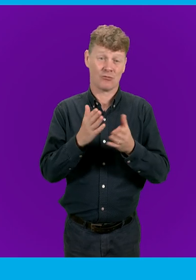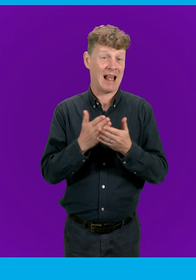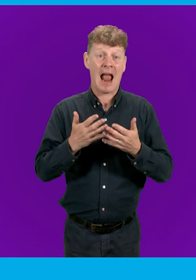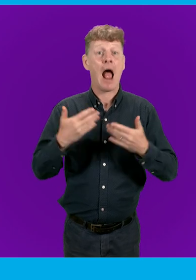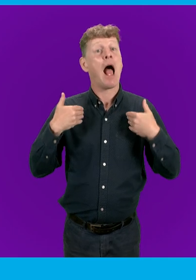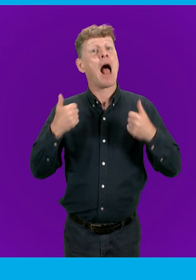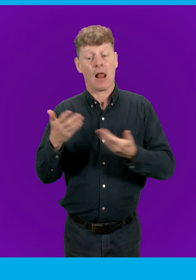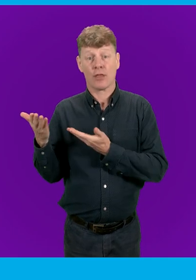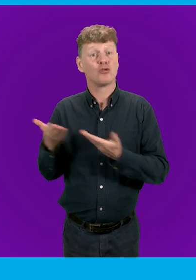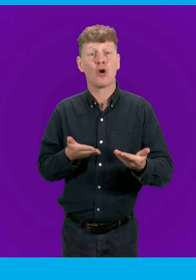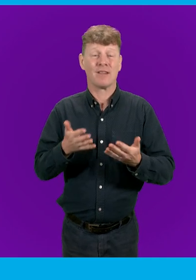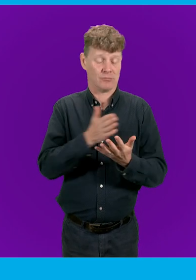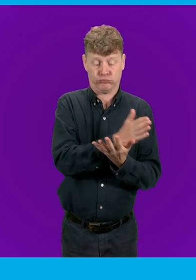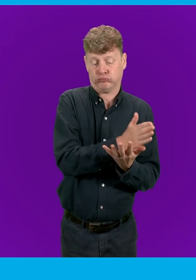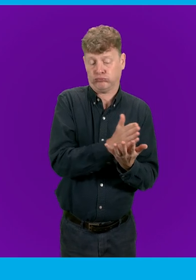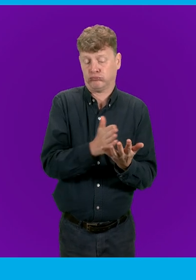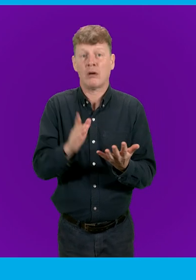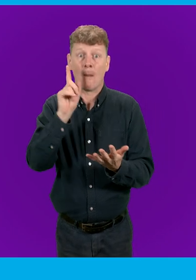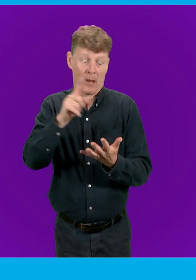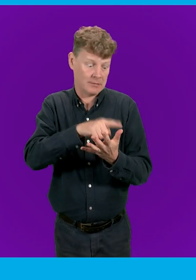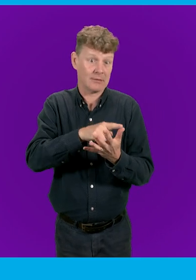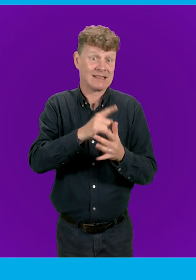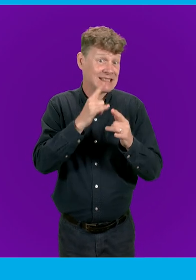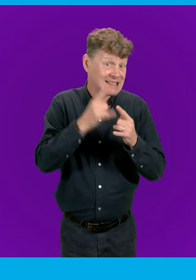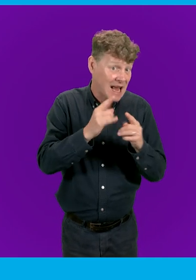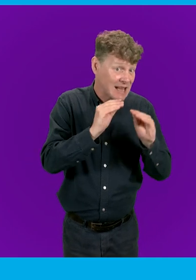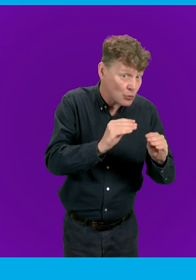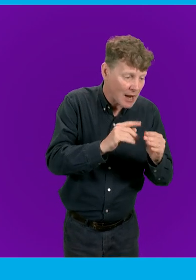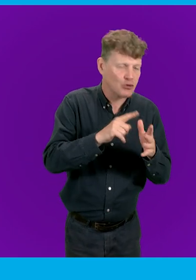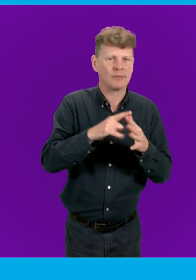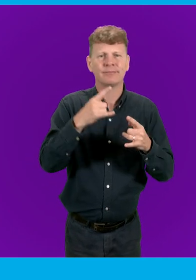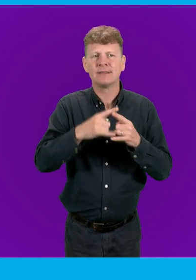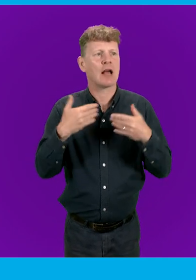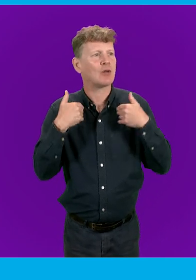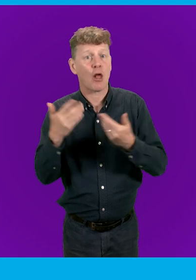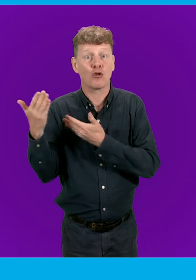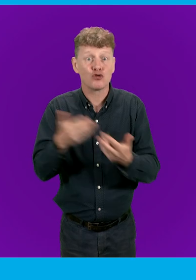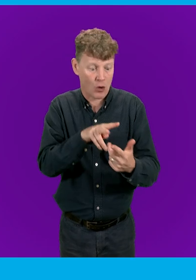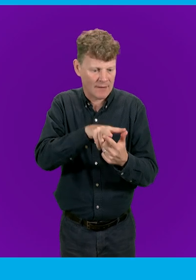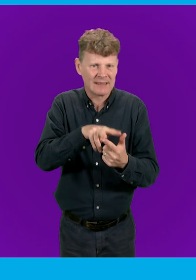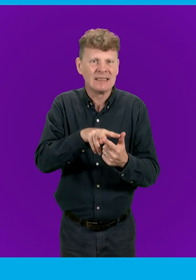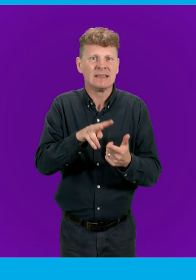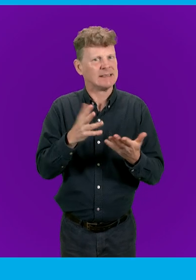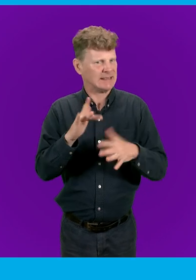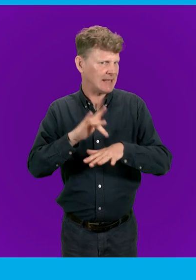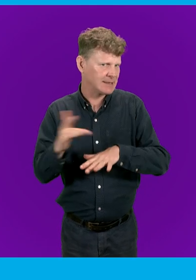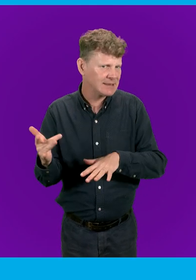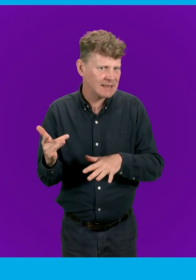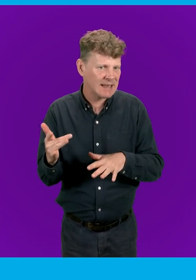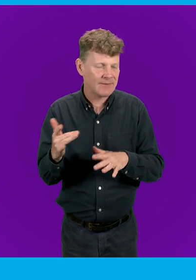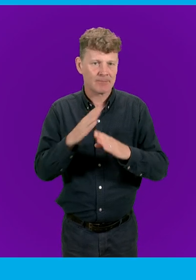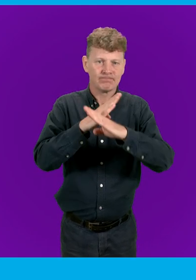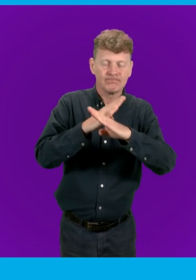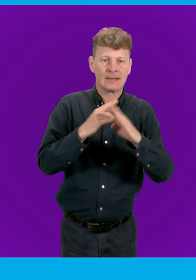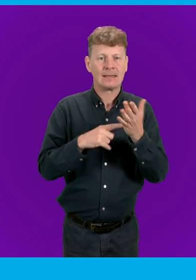health services, but particularly things like sex education, sexual health services, because it can be quite sensitive, quite taboo,